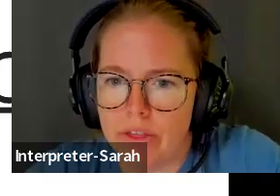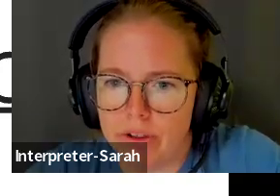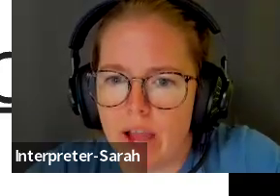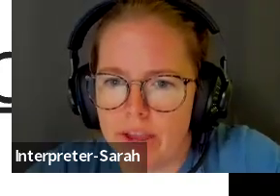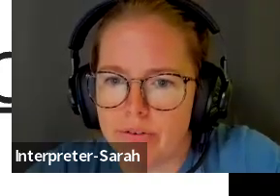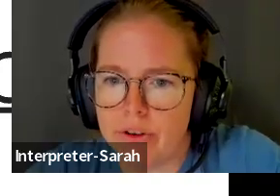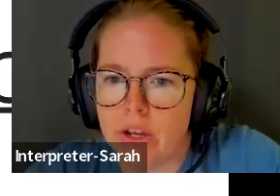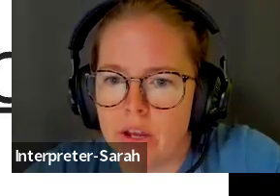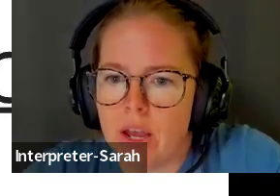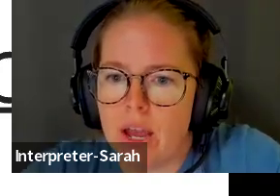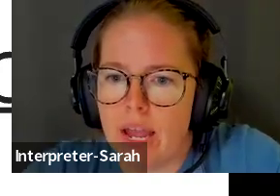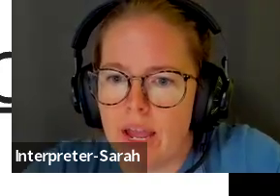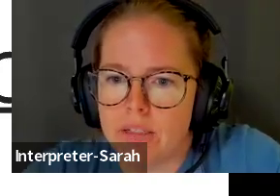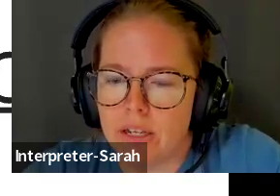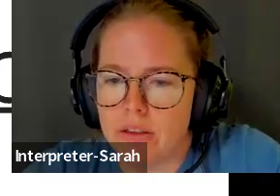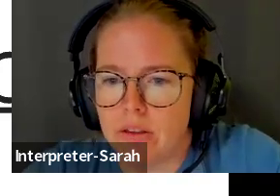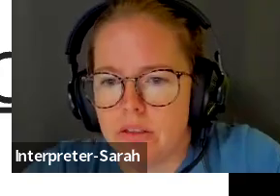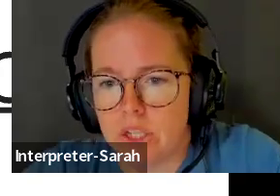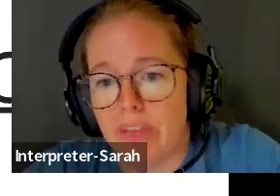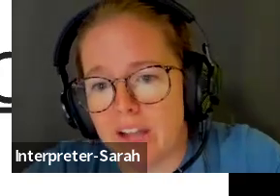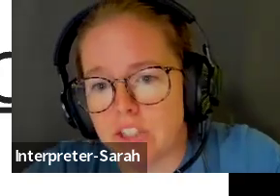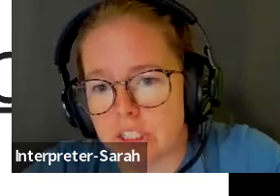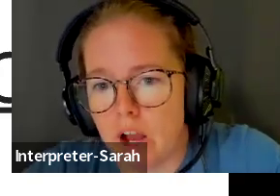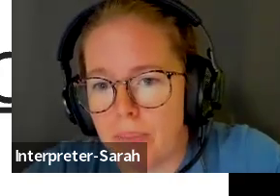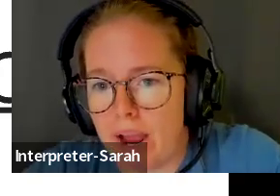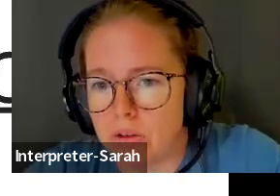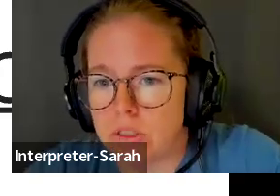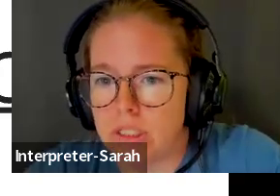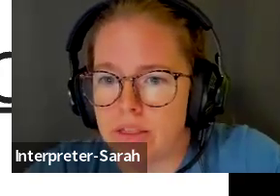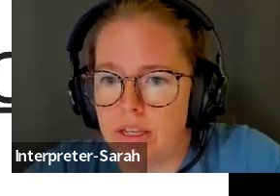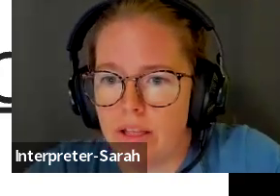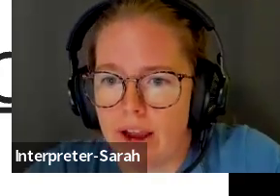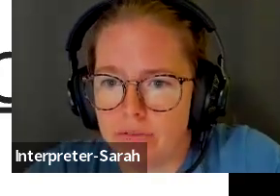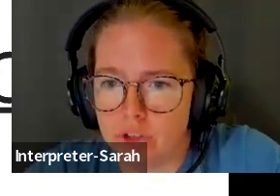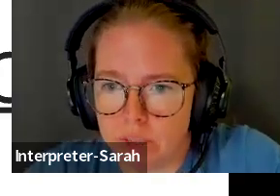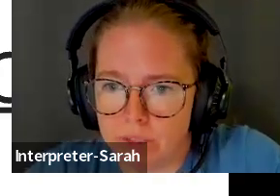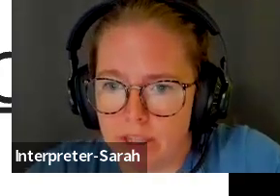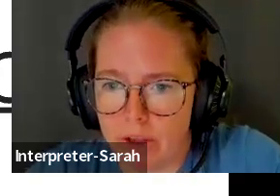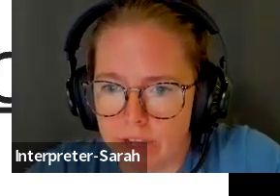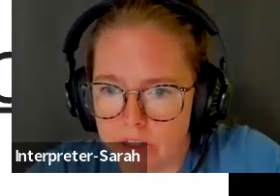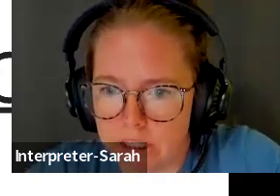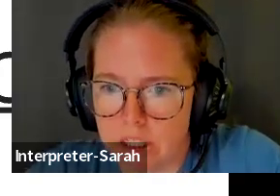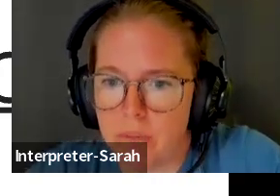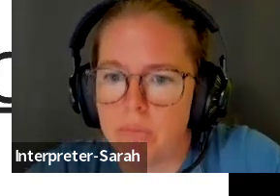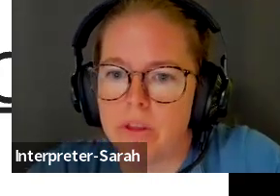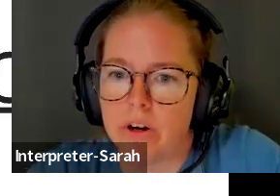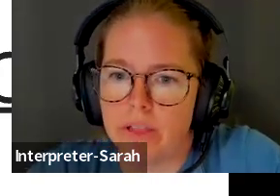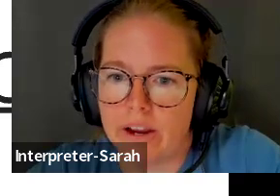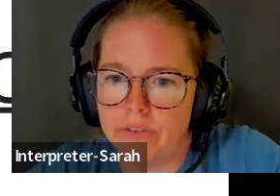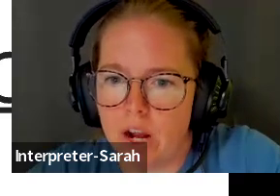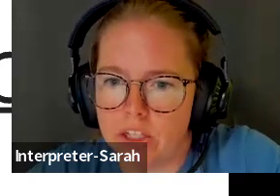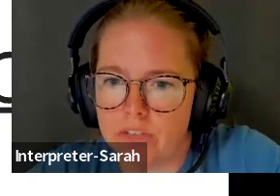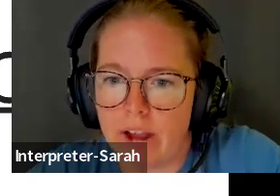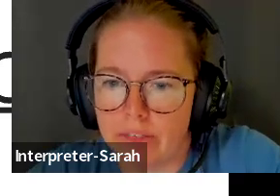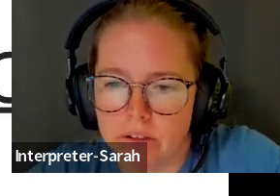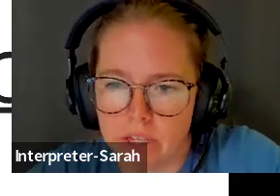issue throughout their life. And so that just compounds the lack of trust within the healthcare system, their